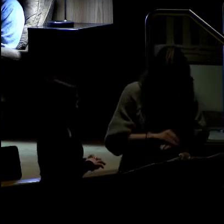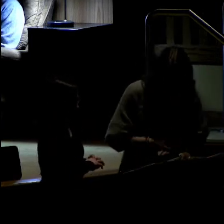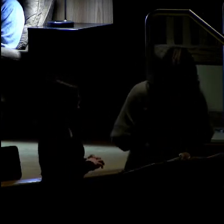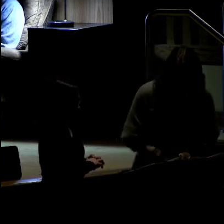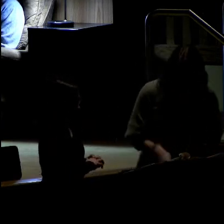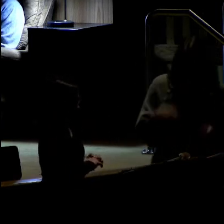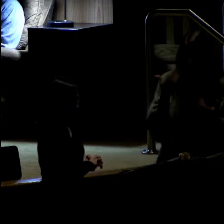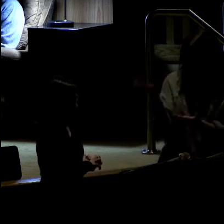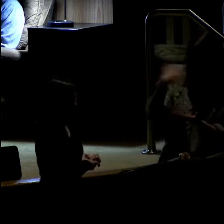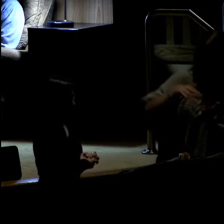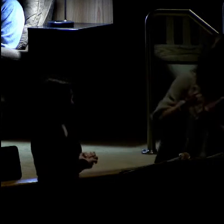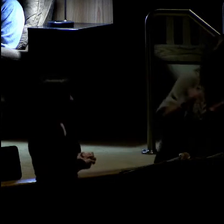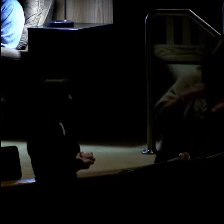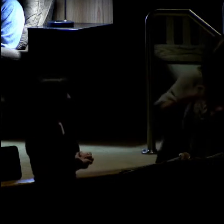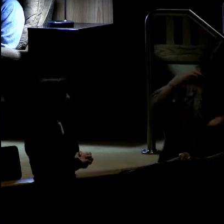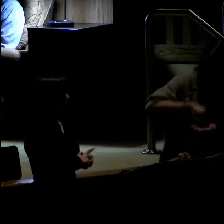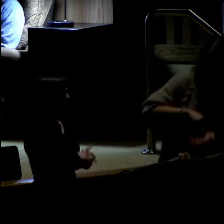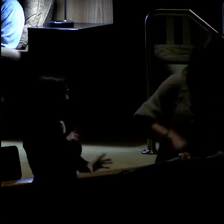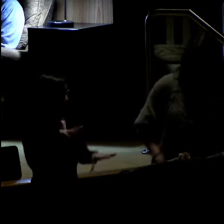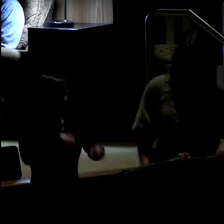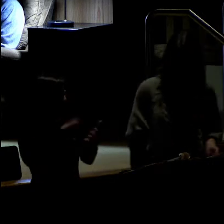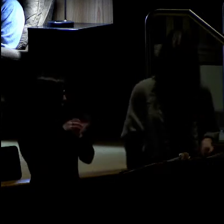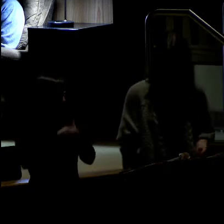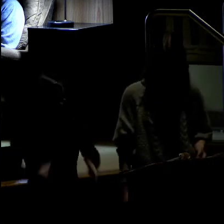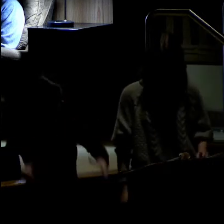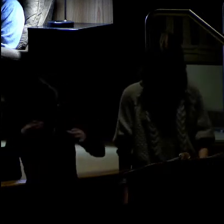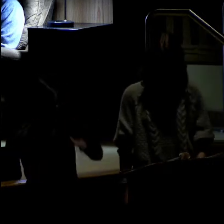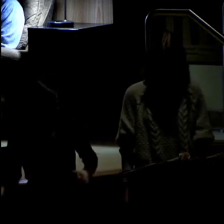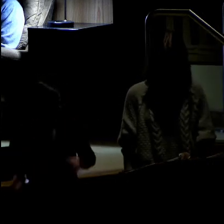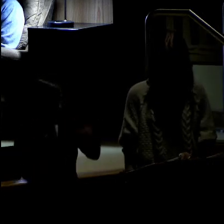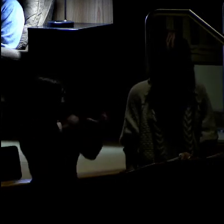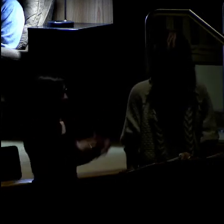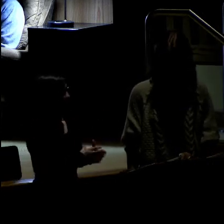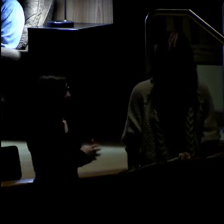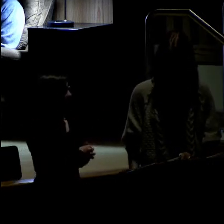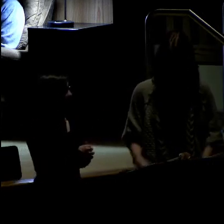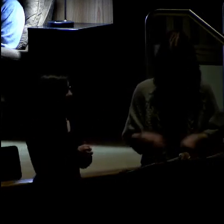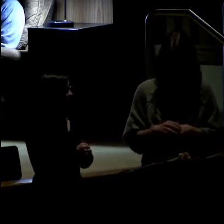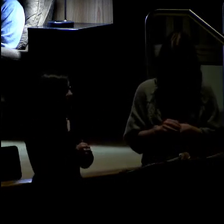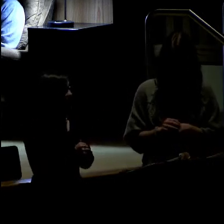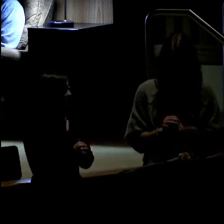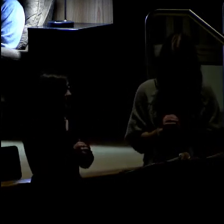tonight. Let's count the money again. I'll get the cookie jar.